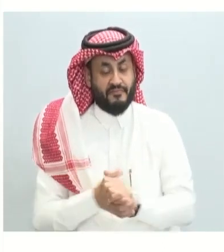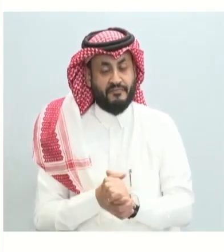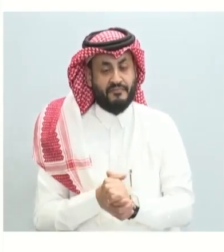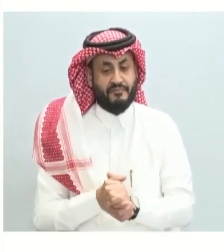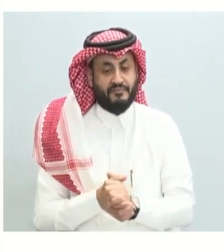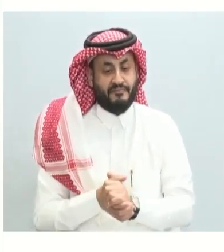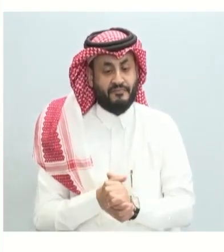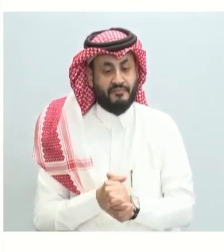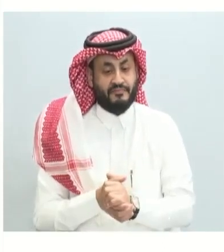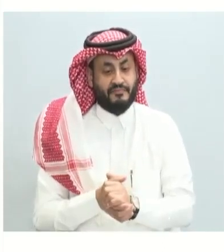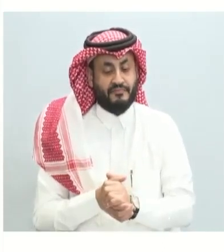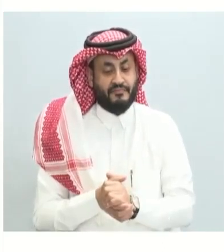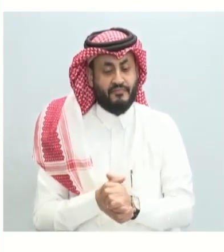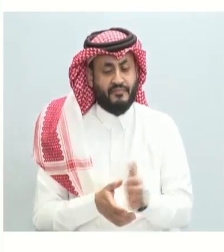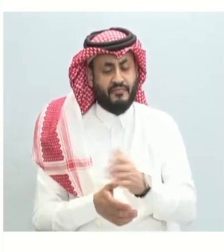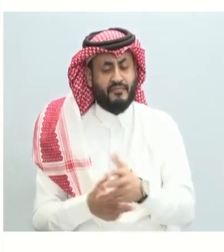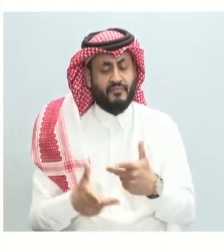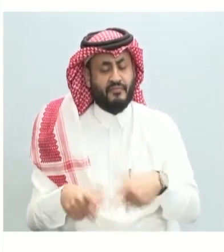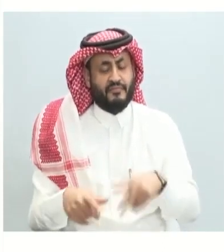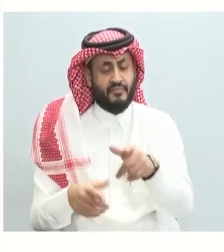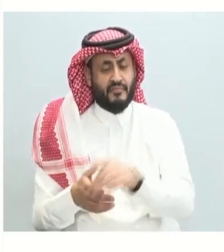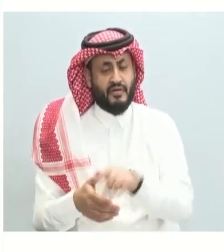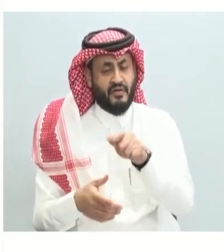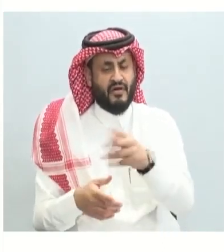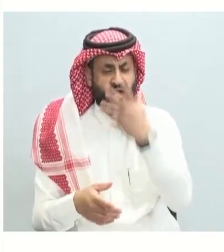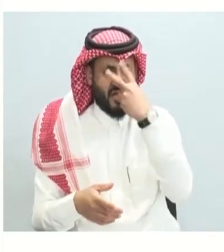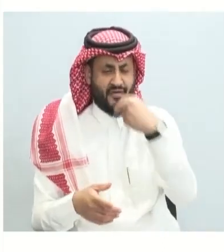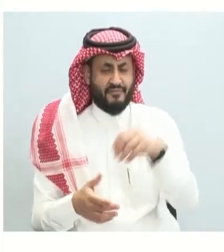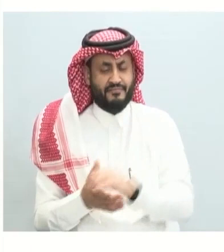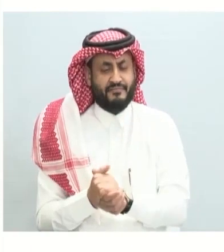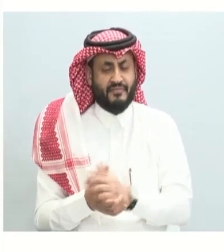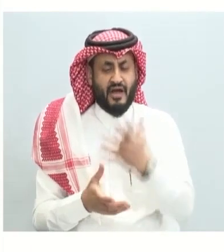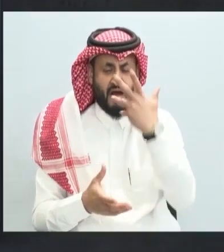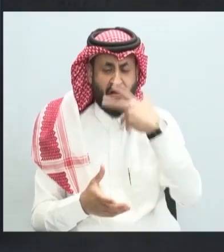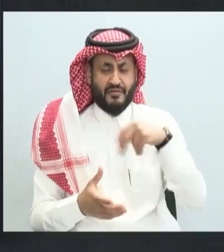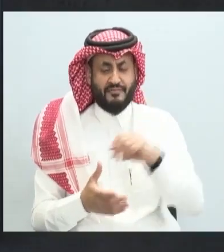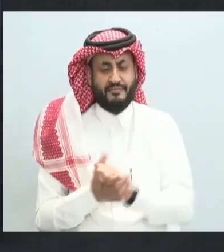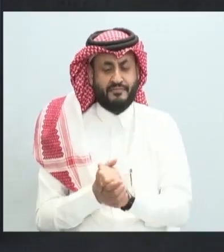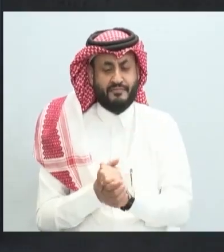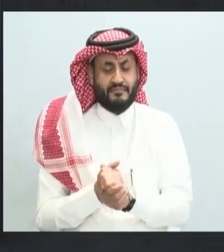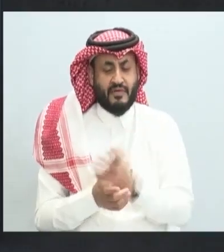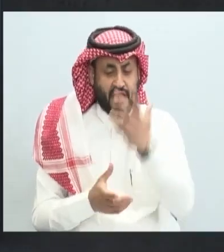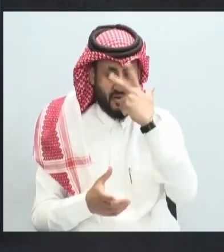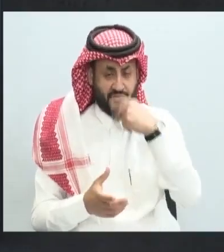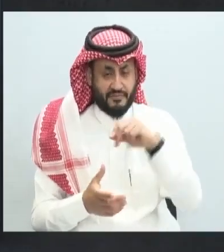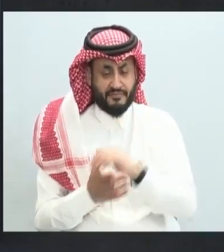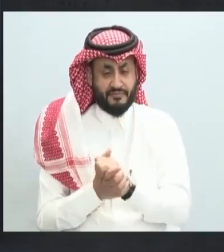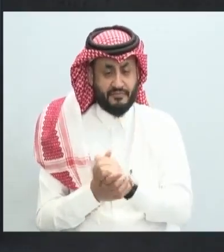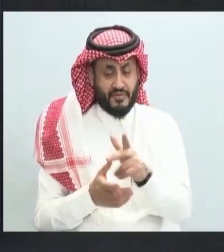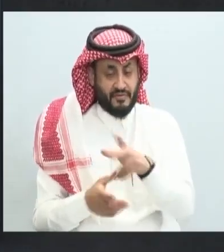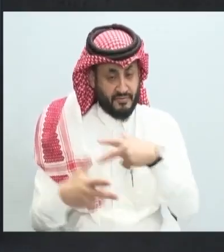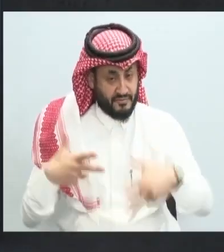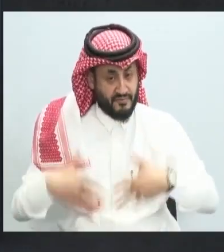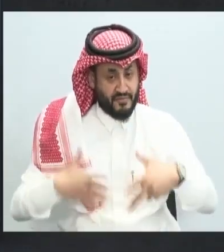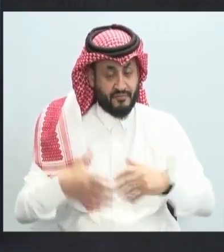And the last feeling we have here is, are you sad? Sad is also a feeling. So we